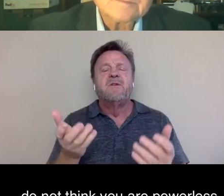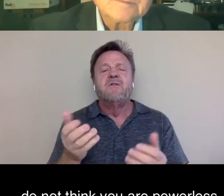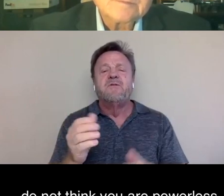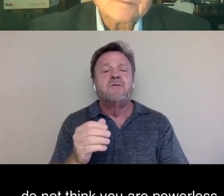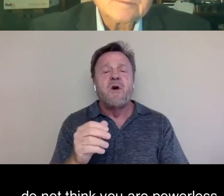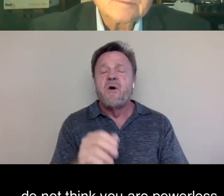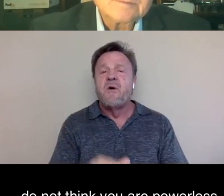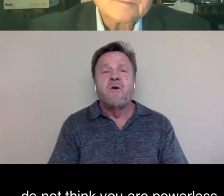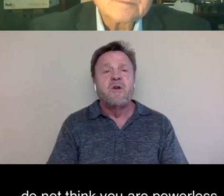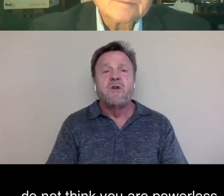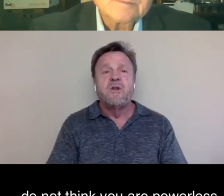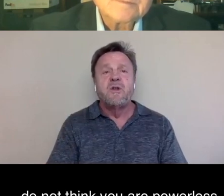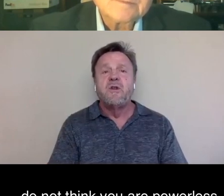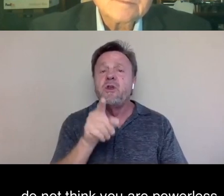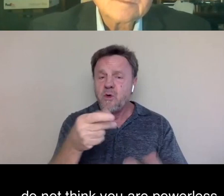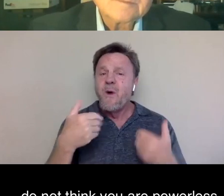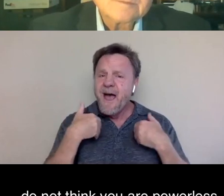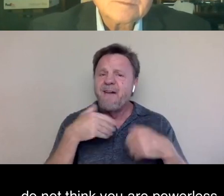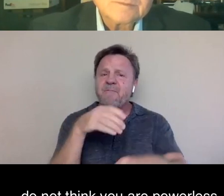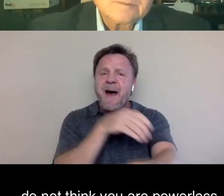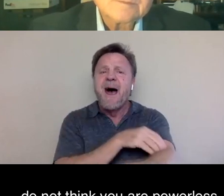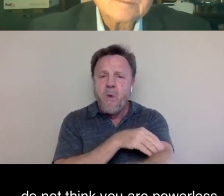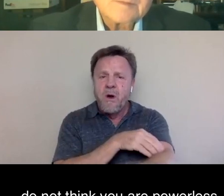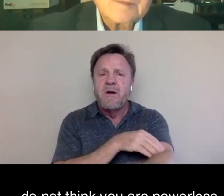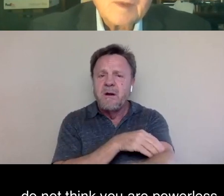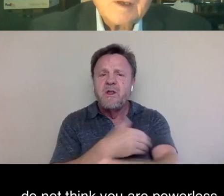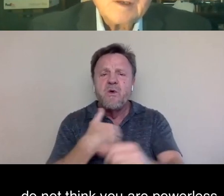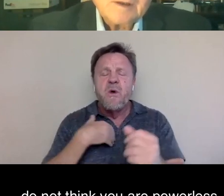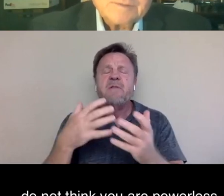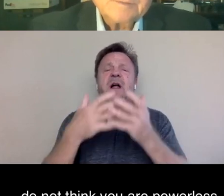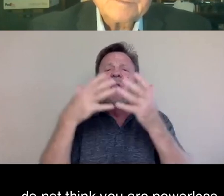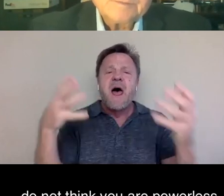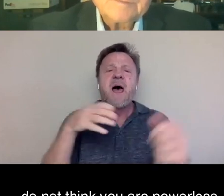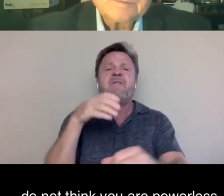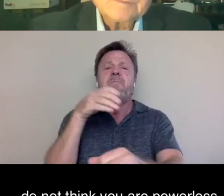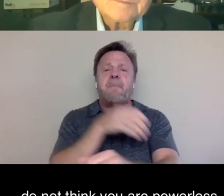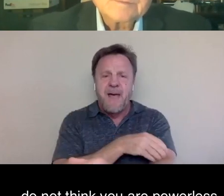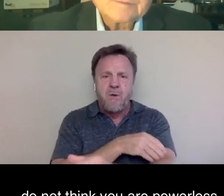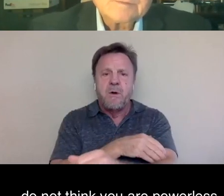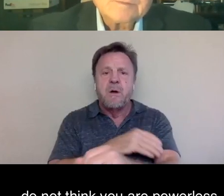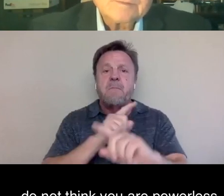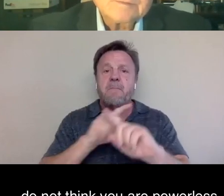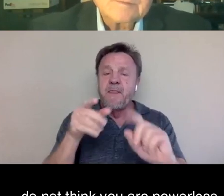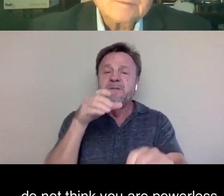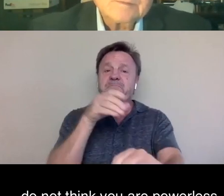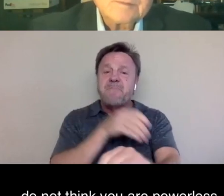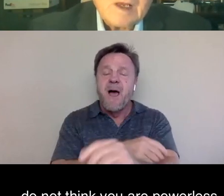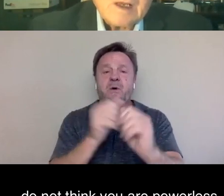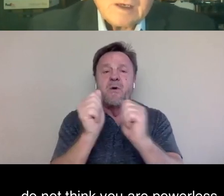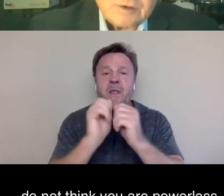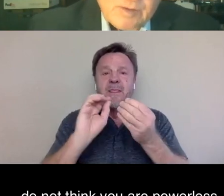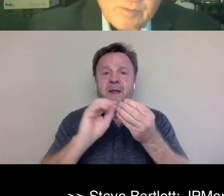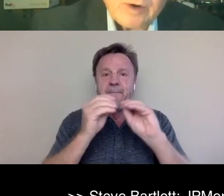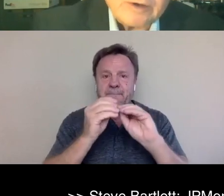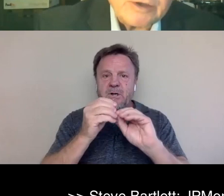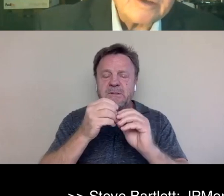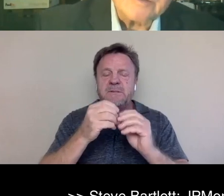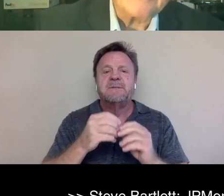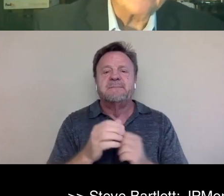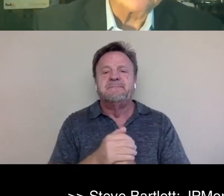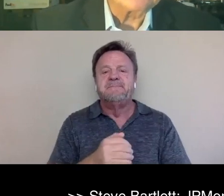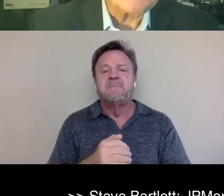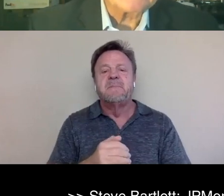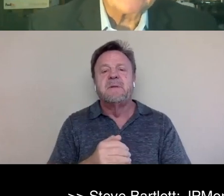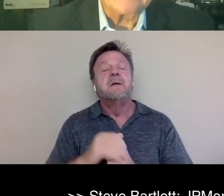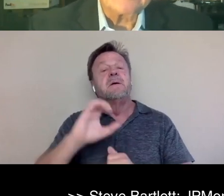think you are powerless. You have tremendous power, but there is power in numbers, and we got to get the word out. JP Morgan Chase